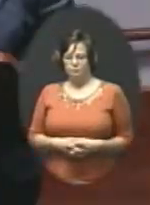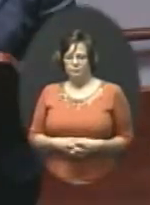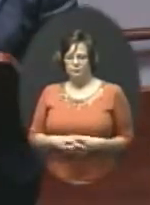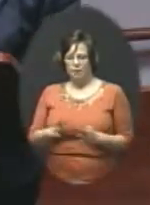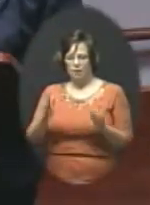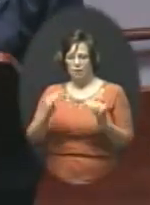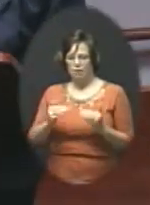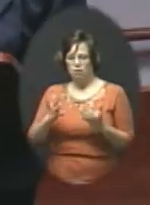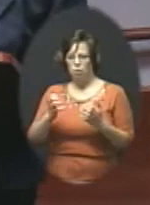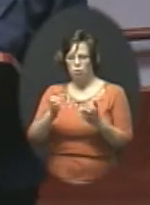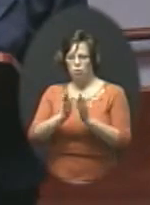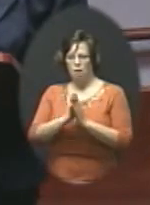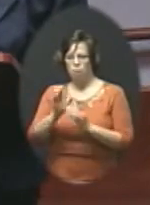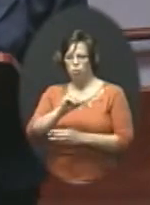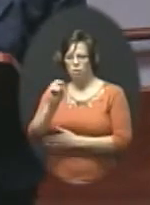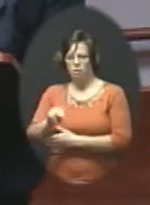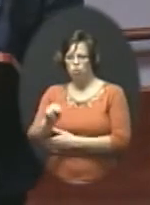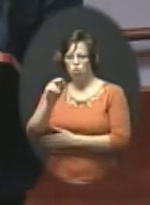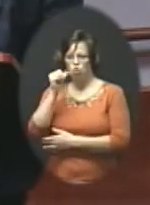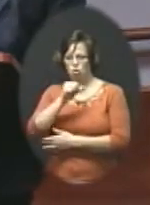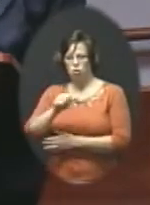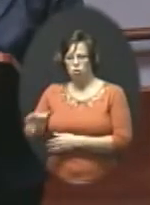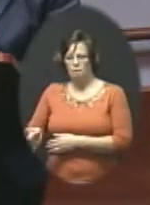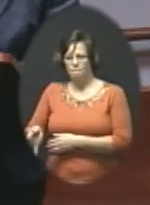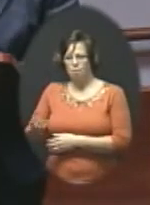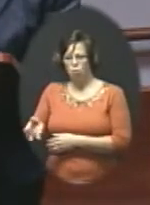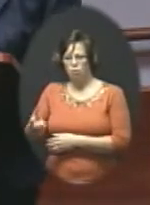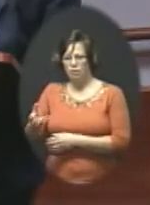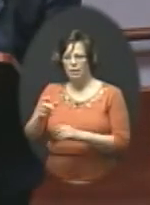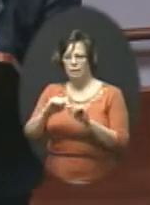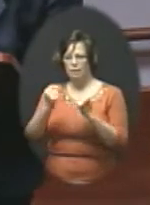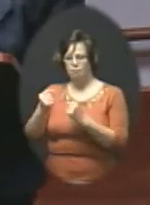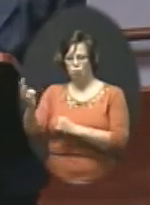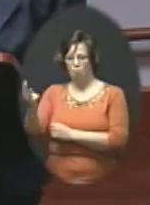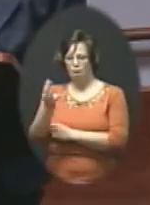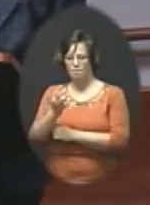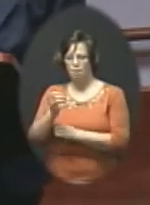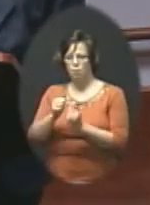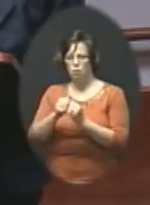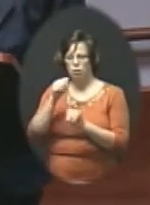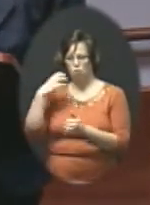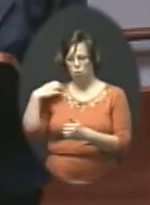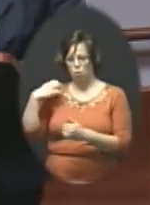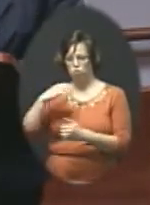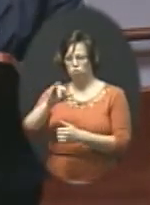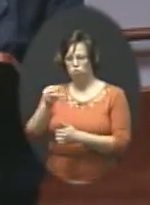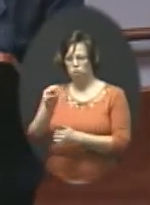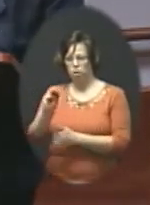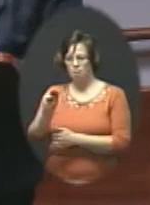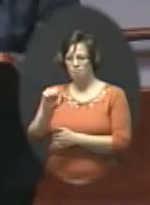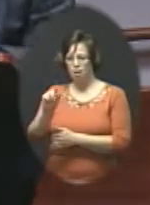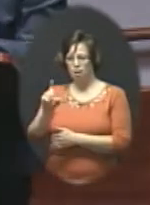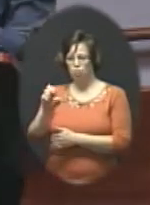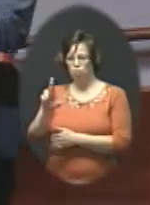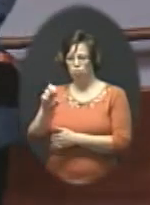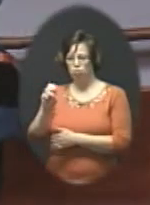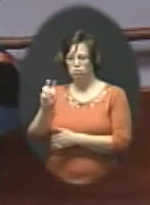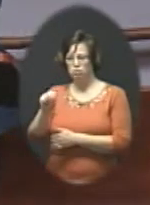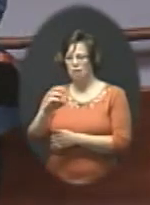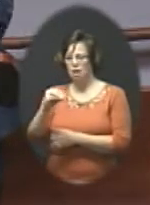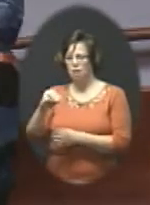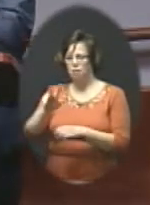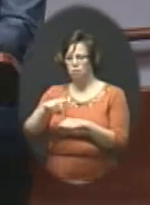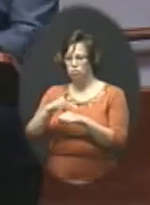And next, I'd like to ask the Olathe North girls bowling team to come forward along with their coach, Jim Anderson, and Principal Dave Morford.